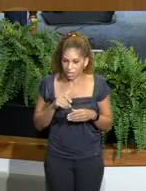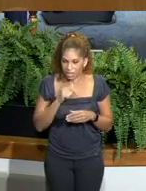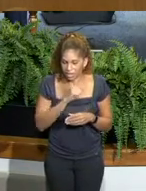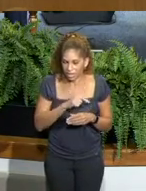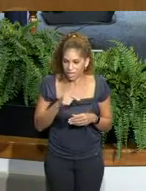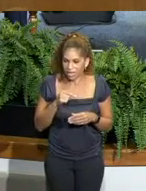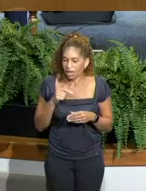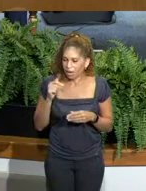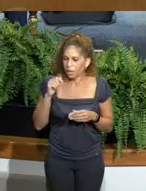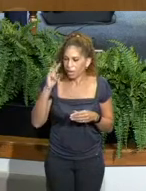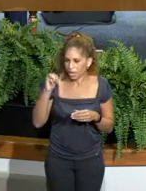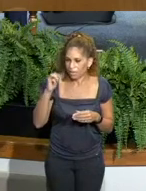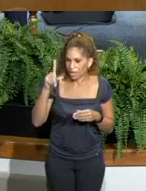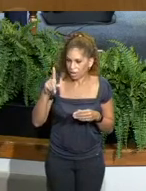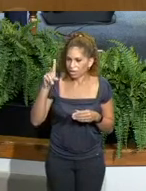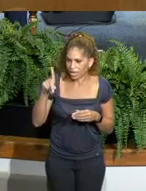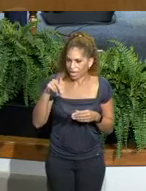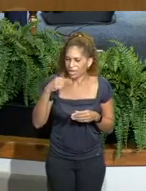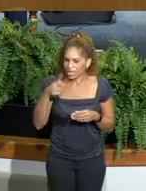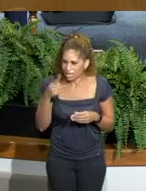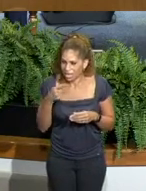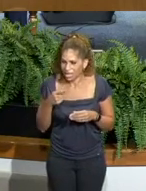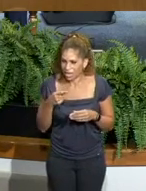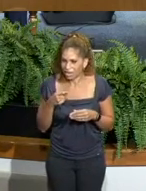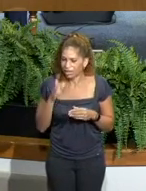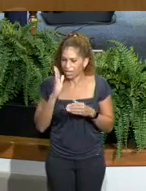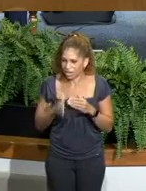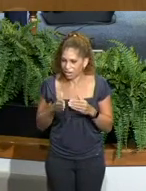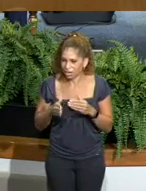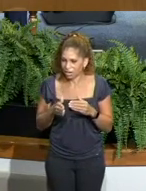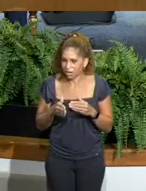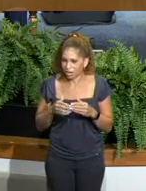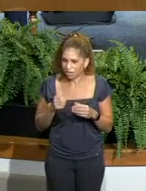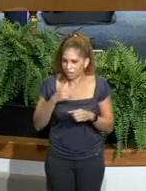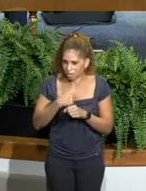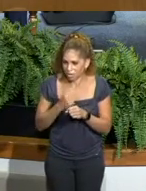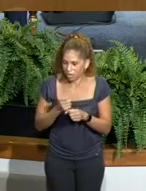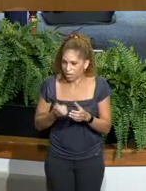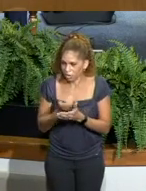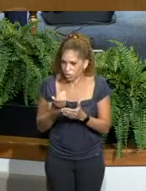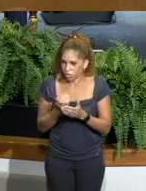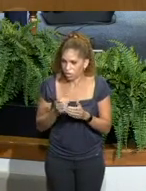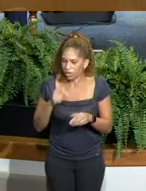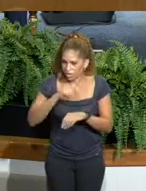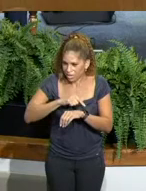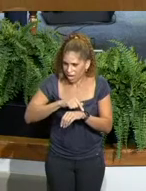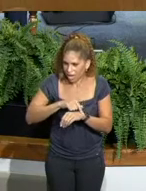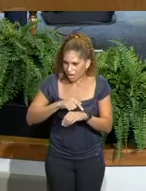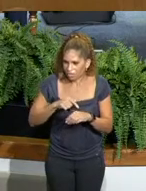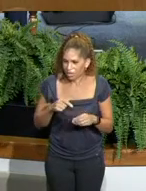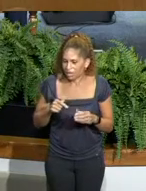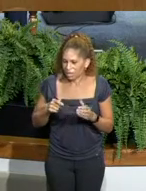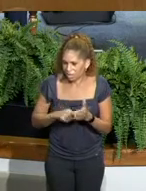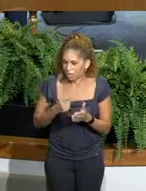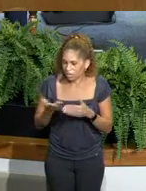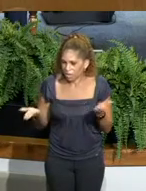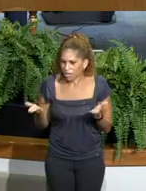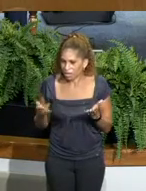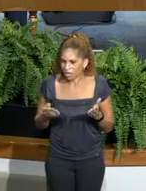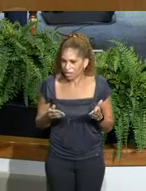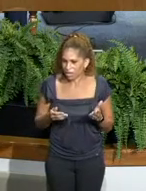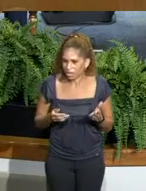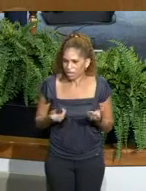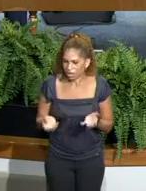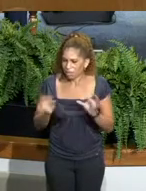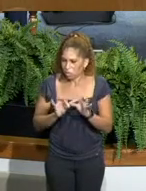said, listen, toward the end of the Reconstruction era, something very significant happened. They began uniting